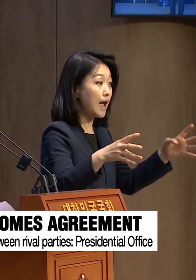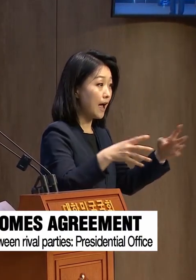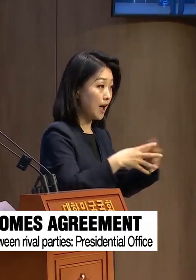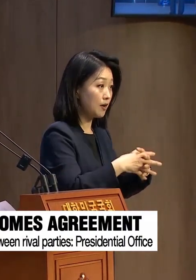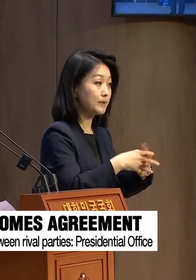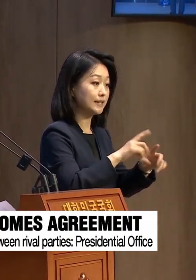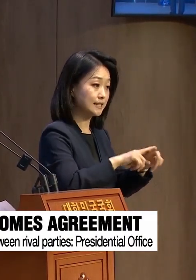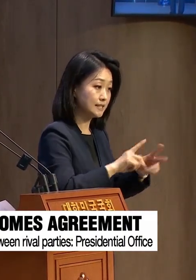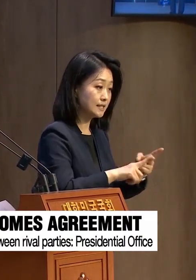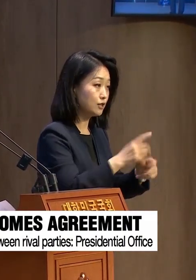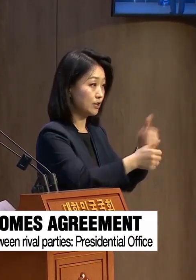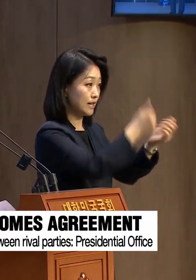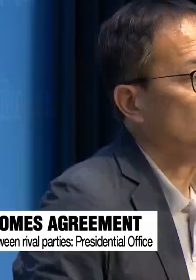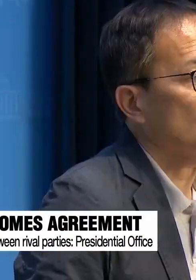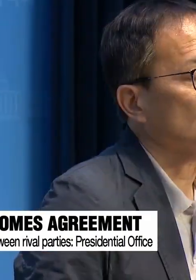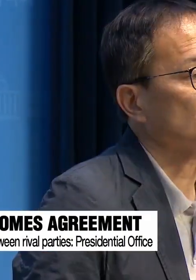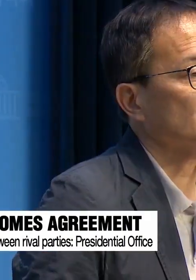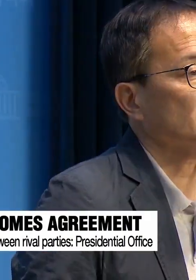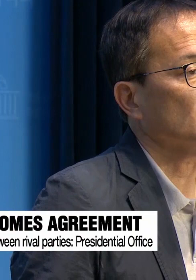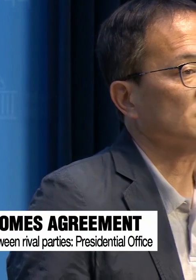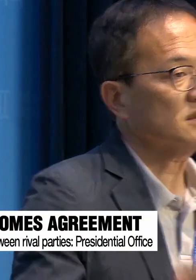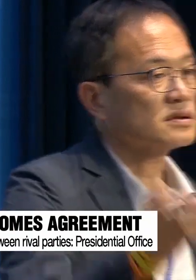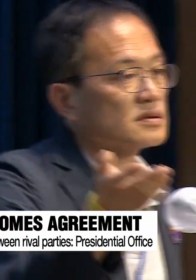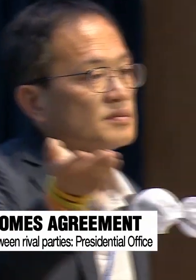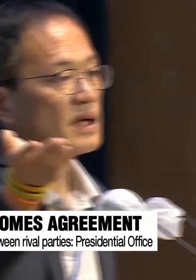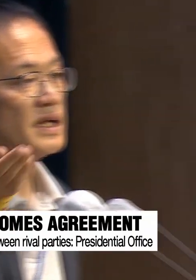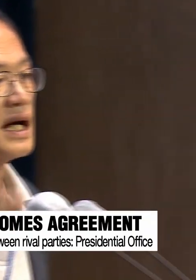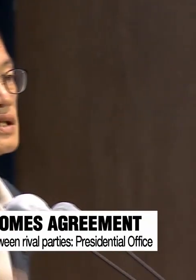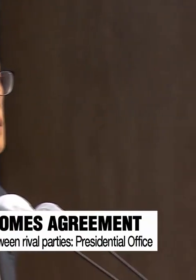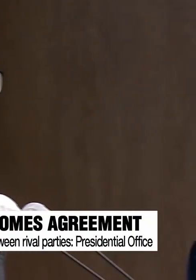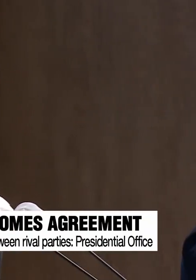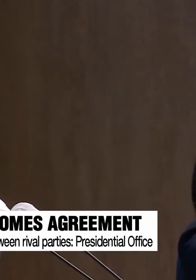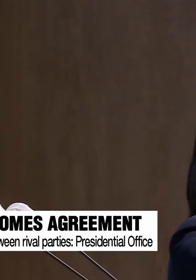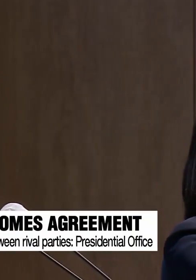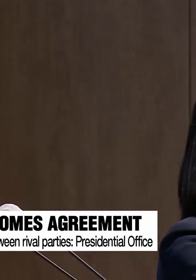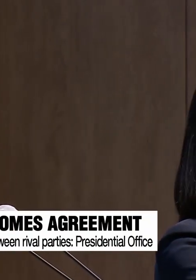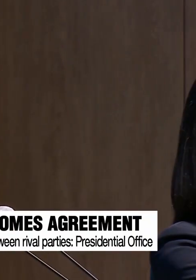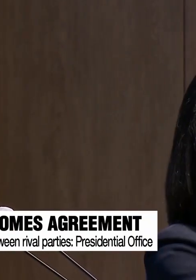it a tangible outcome of cooperation between the parties, which